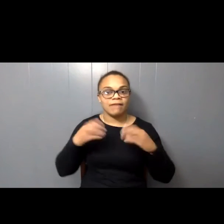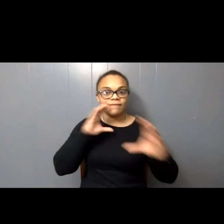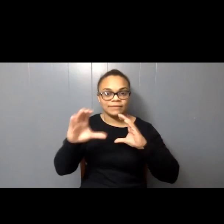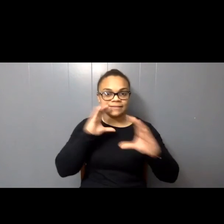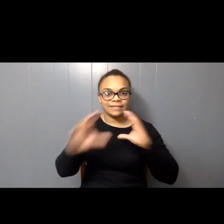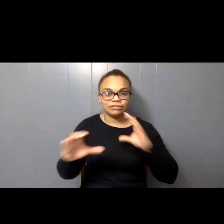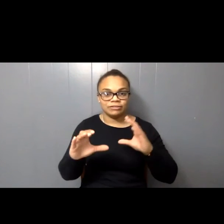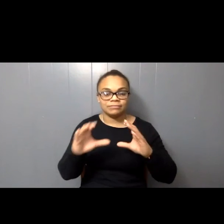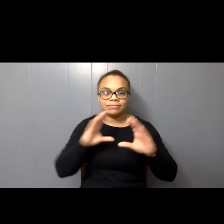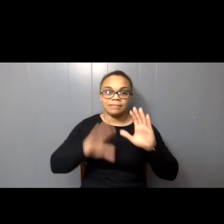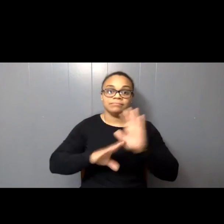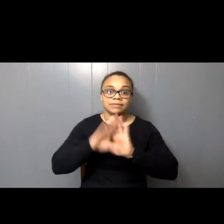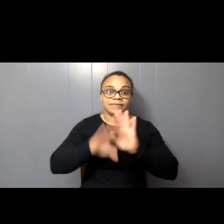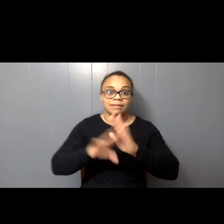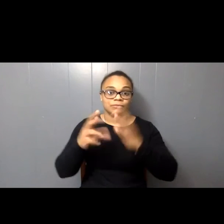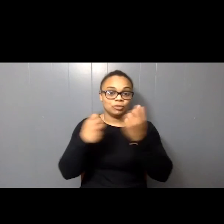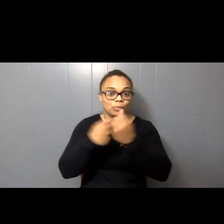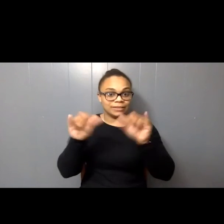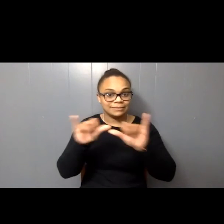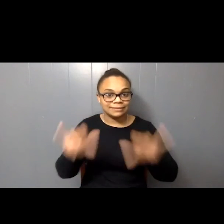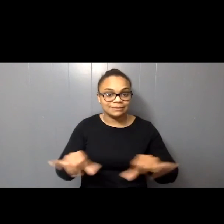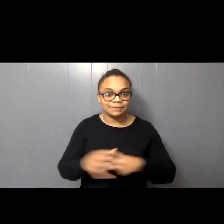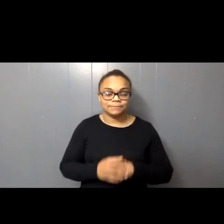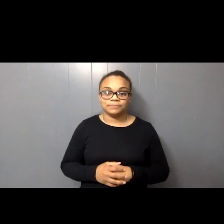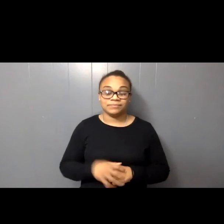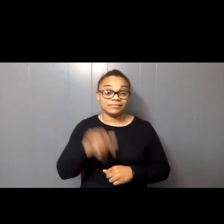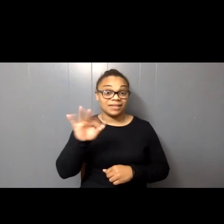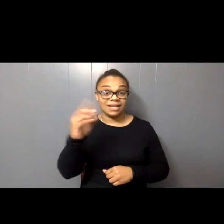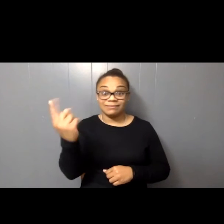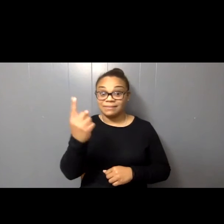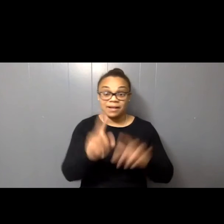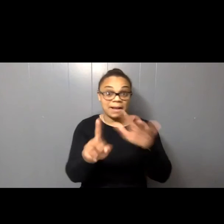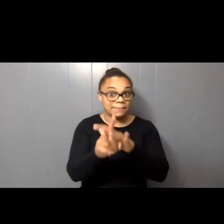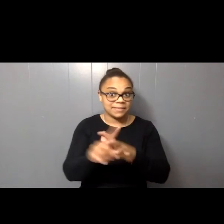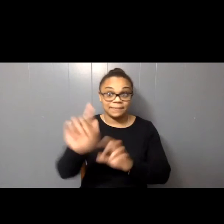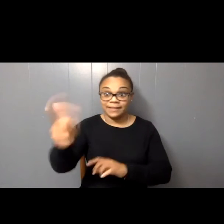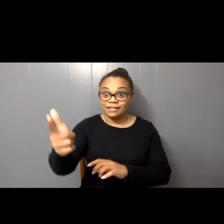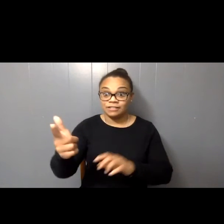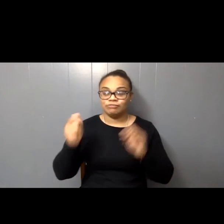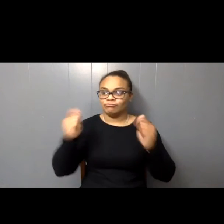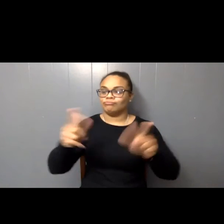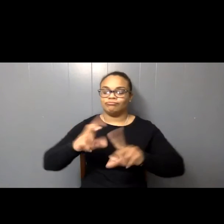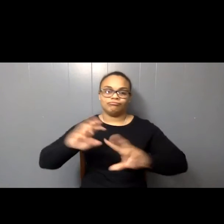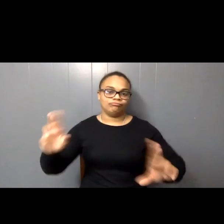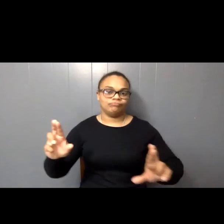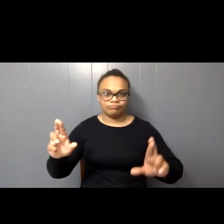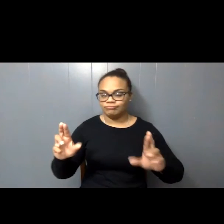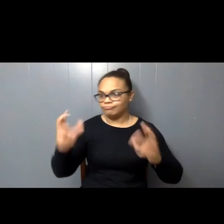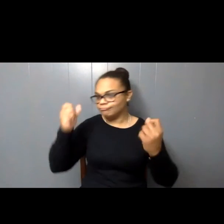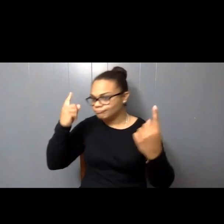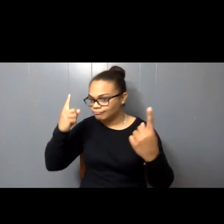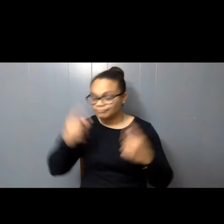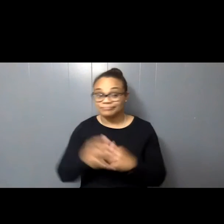system if anything ever does come up, and make sure that like you're all on the same page. And I believe that's